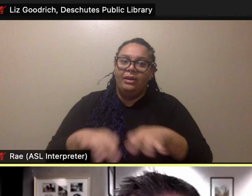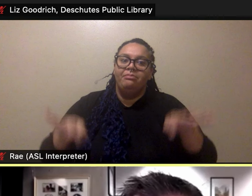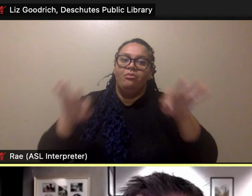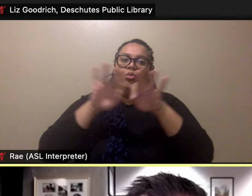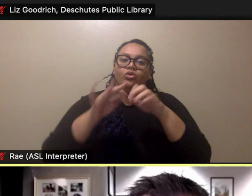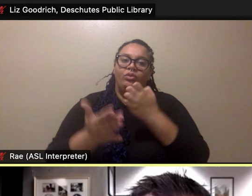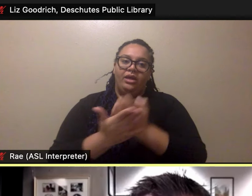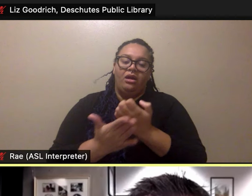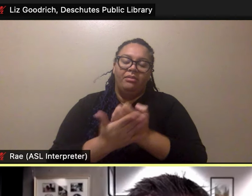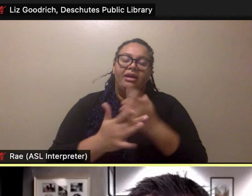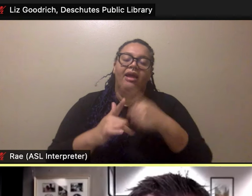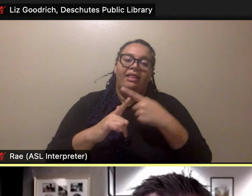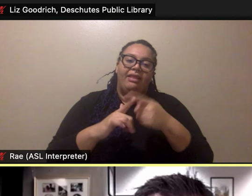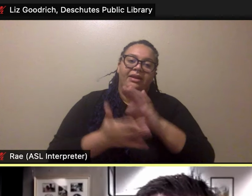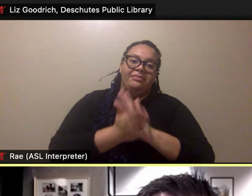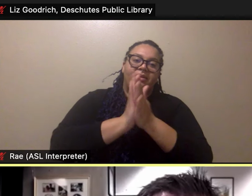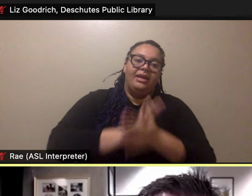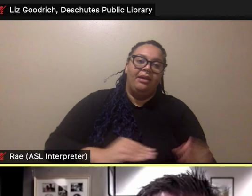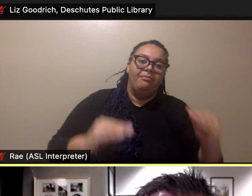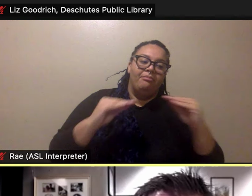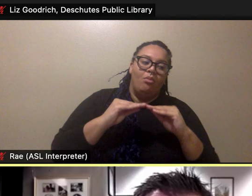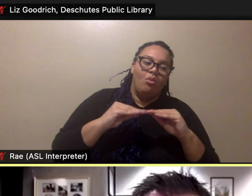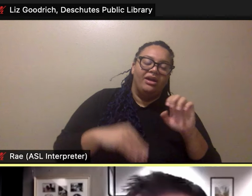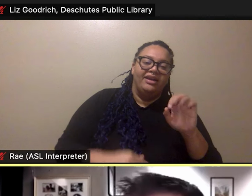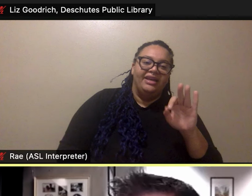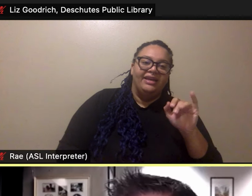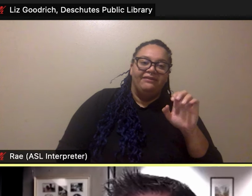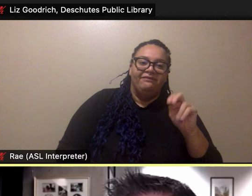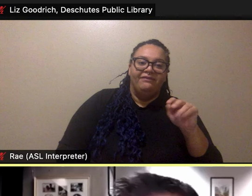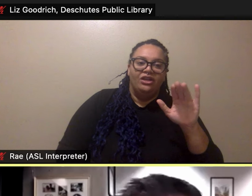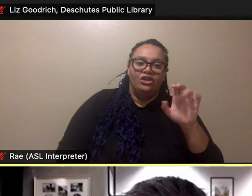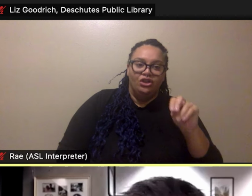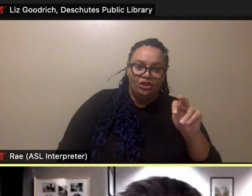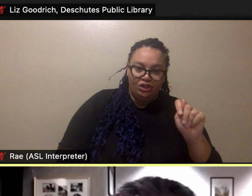And then it became much more efficient with the cotton gin